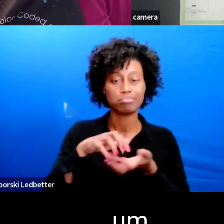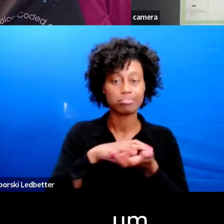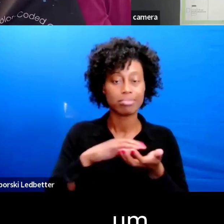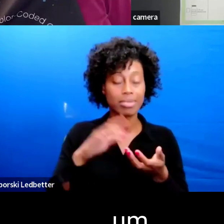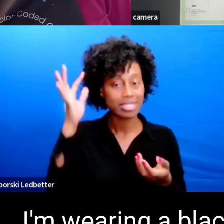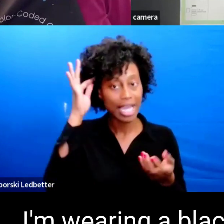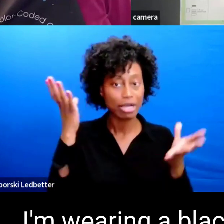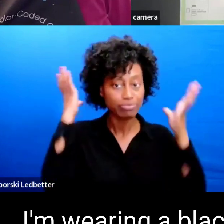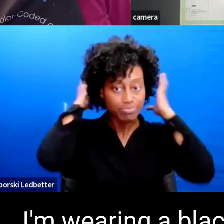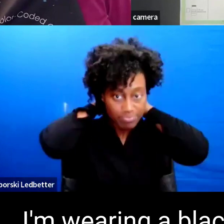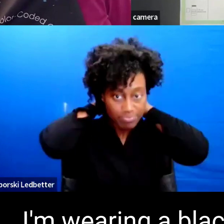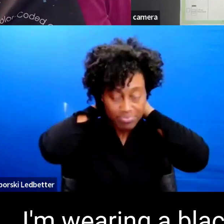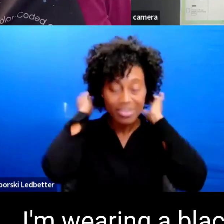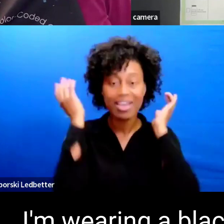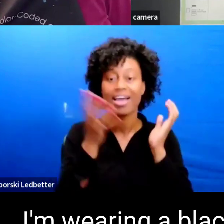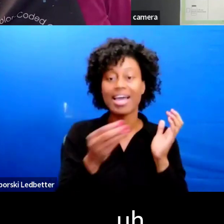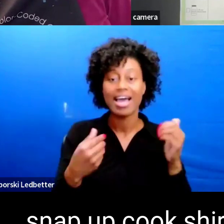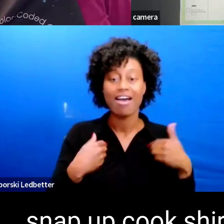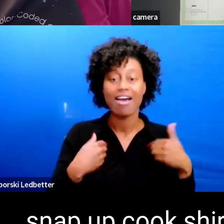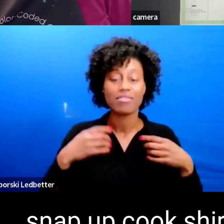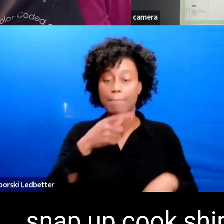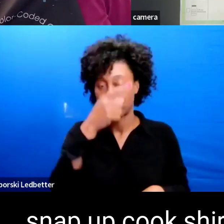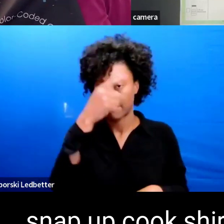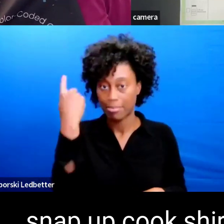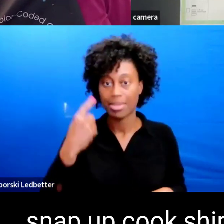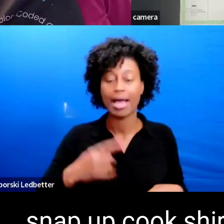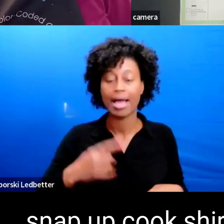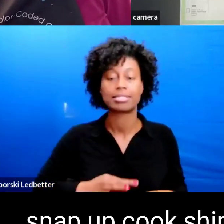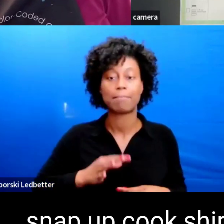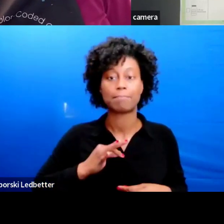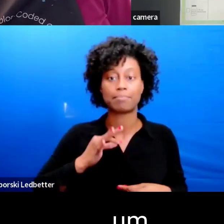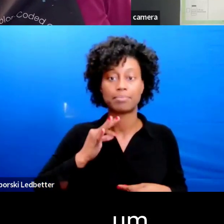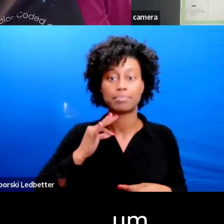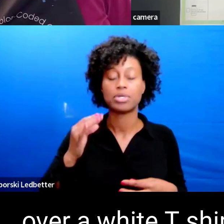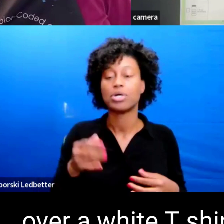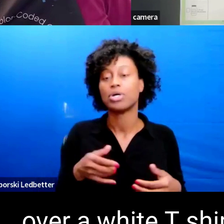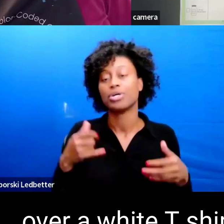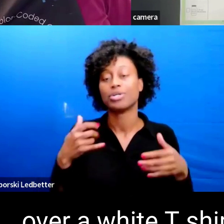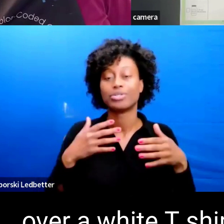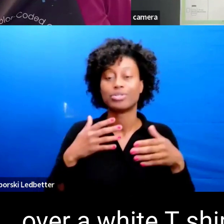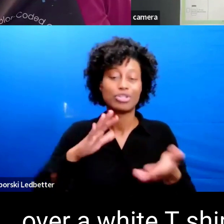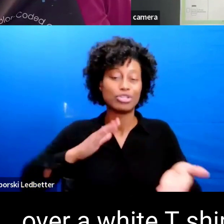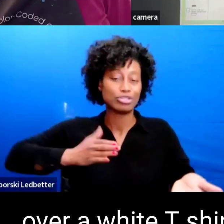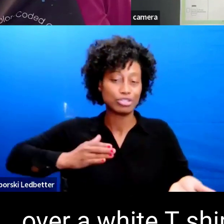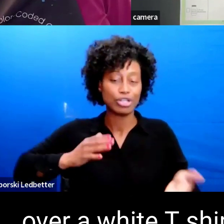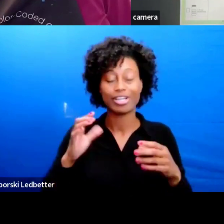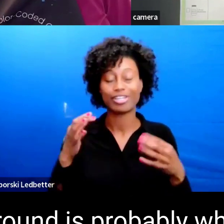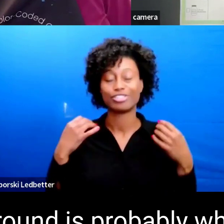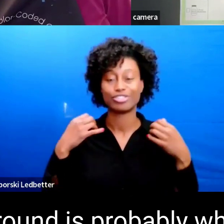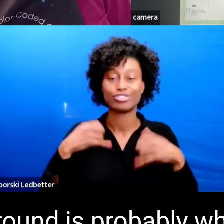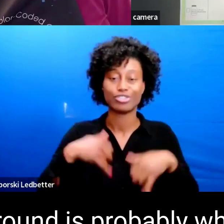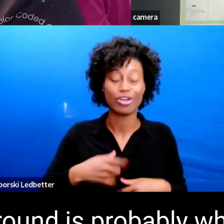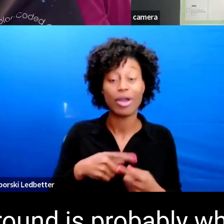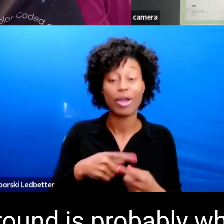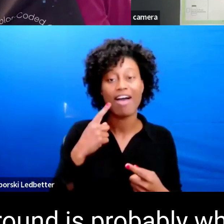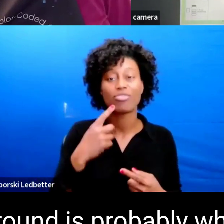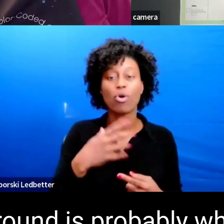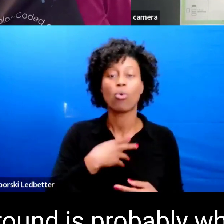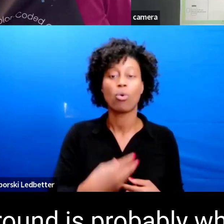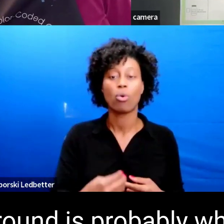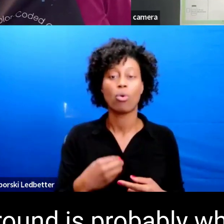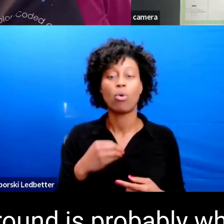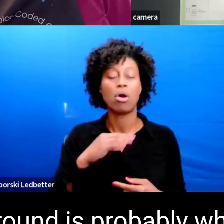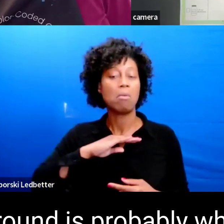and I'm wearing a black snap-up cook shirt over a white T-shirt. My background